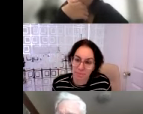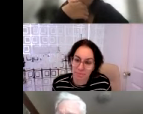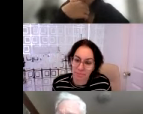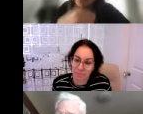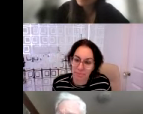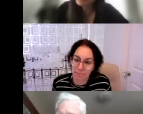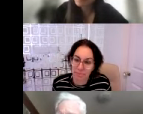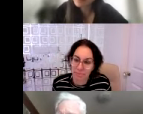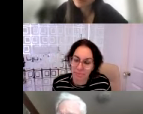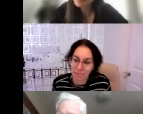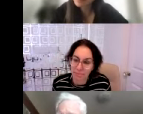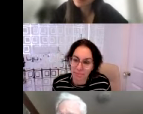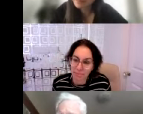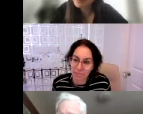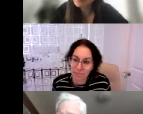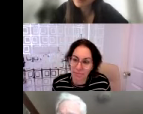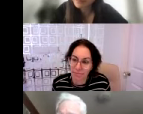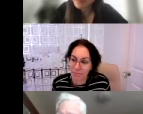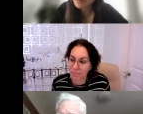delivered and the growth that's seen.